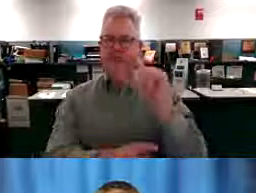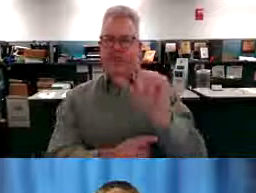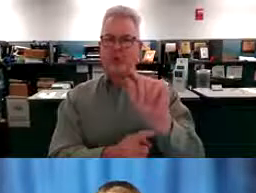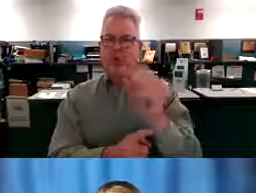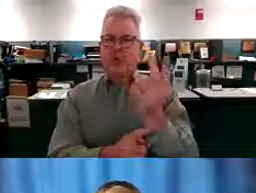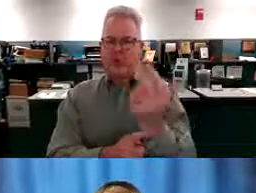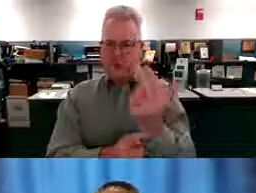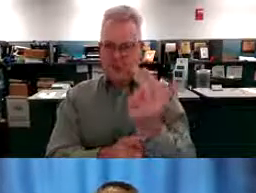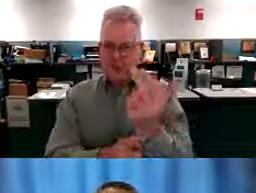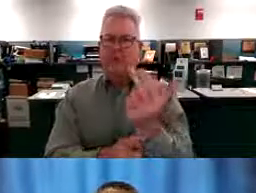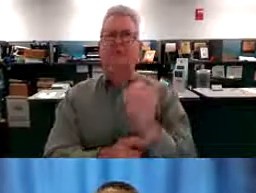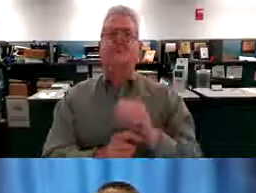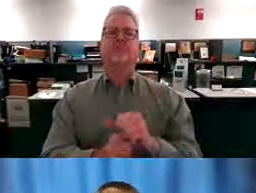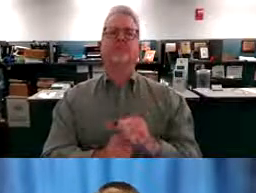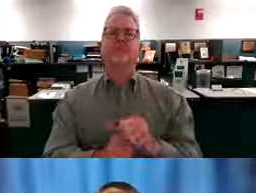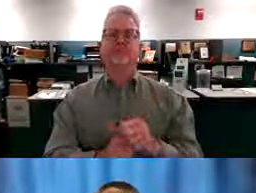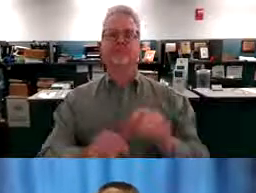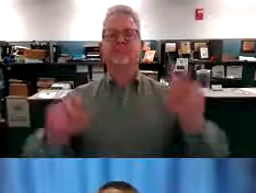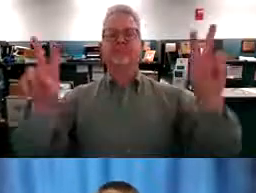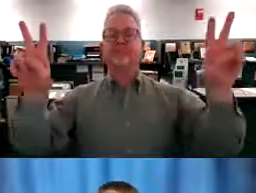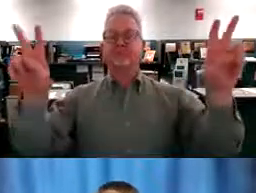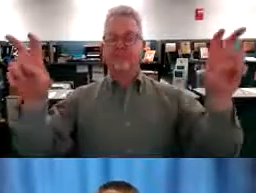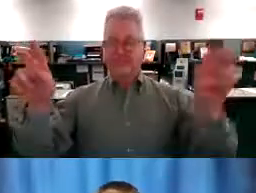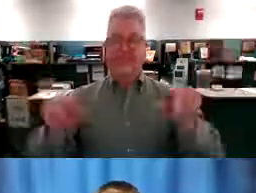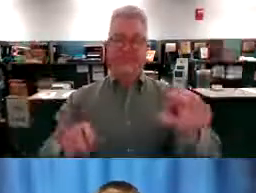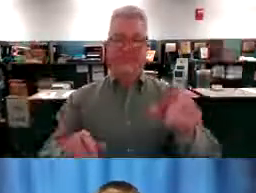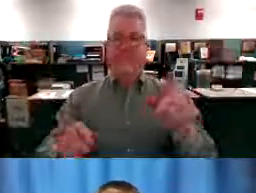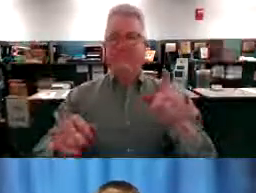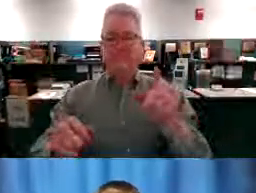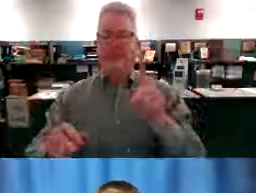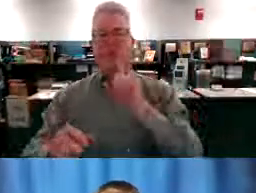timeline, the EPCAP program began in 2013.